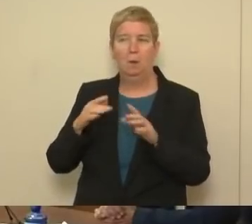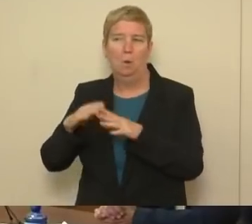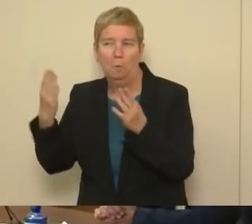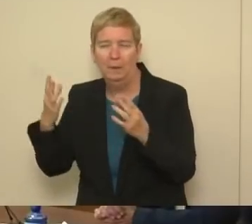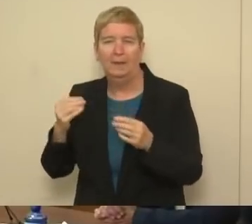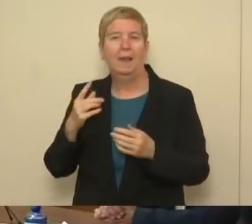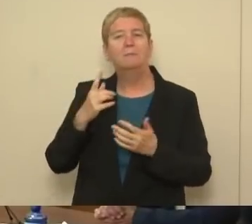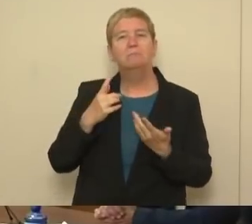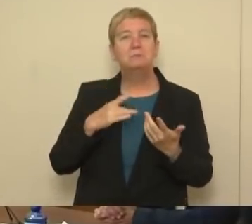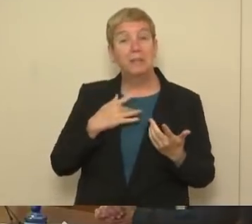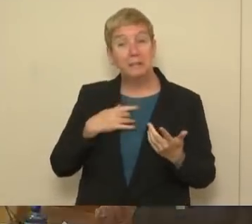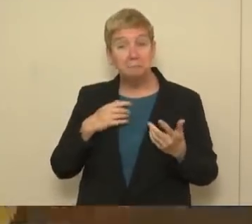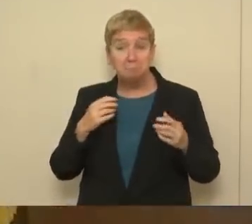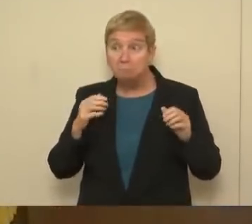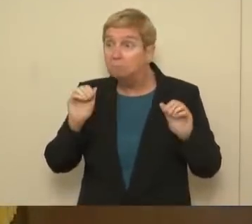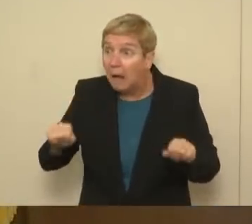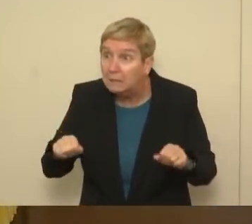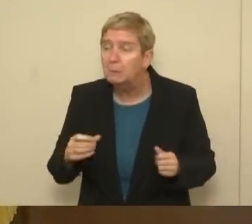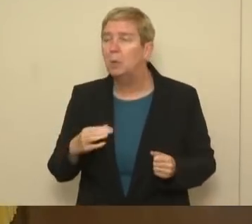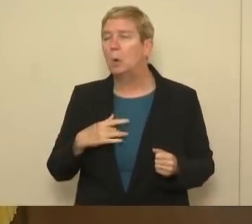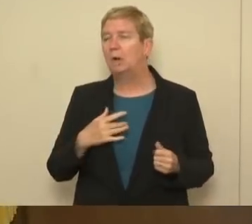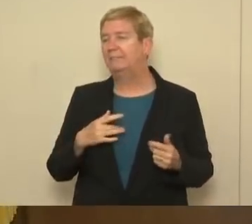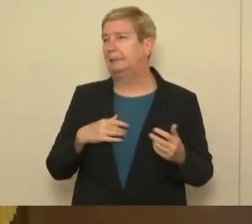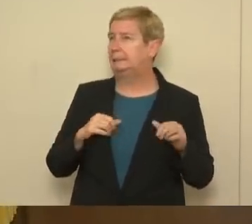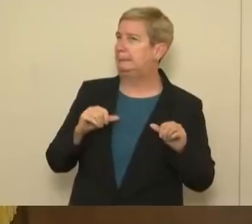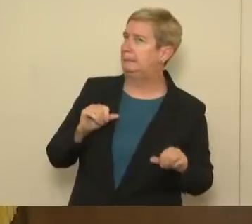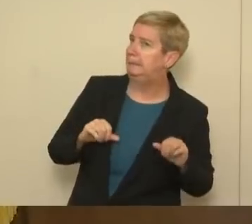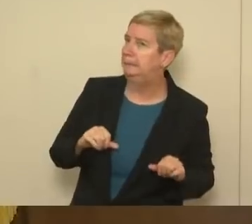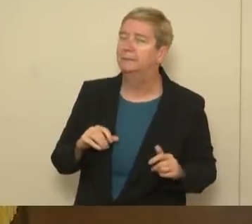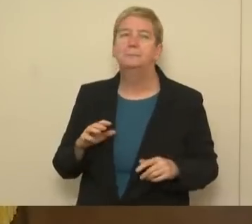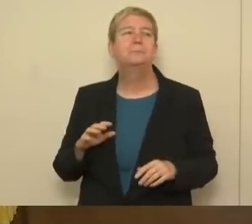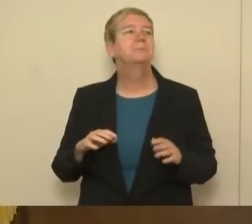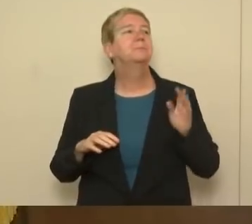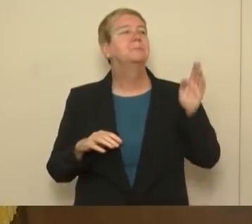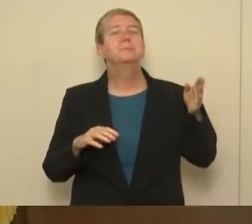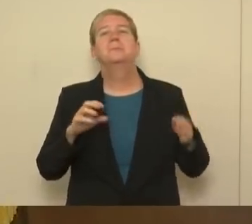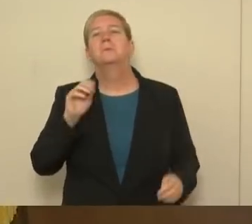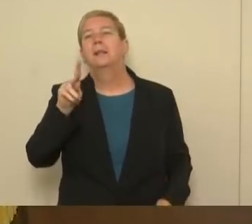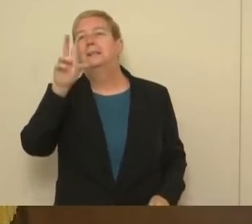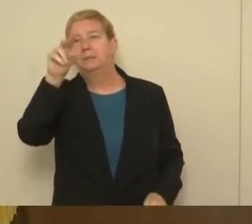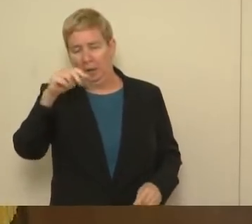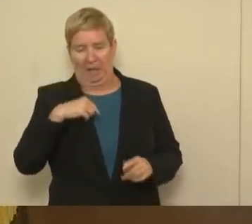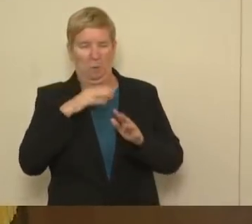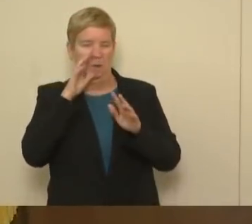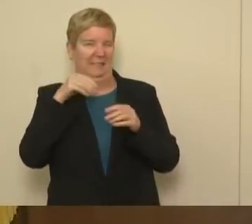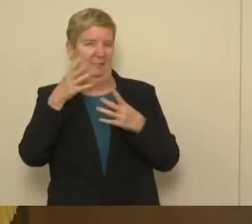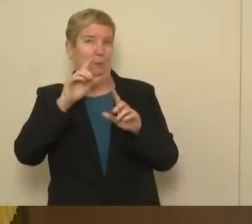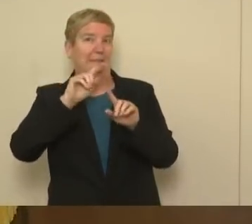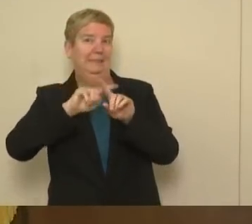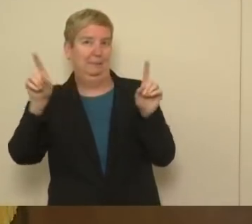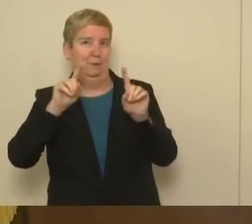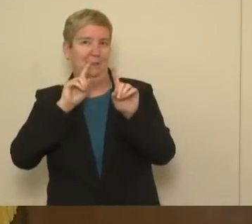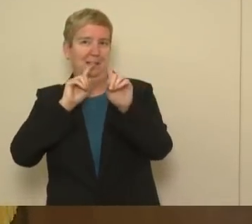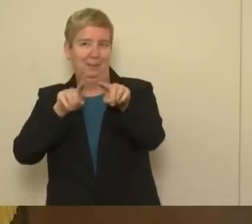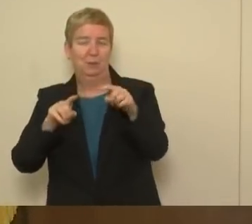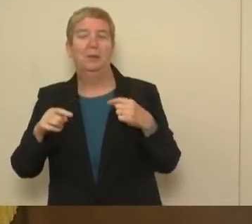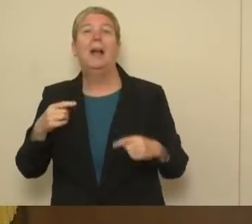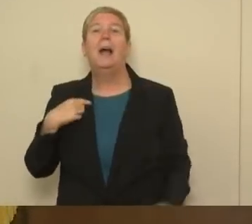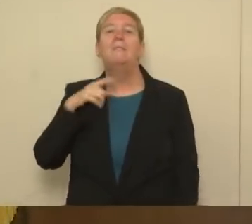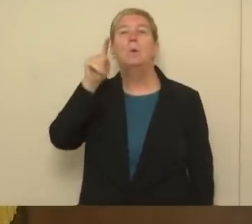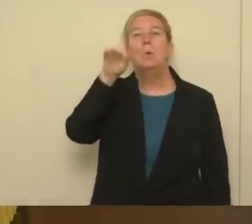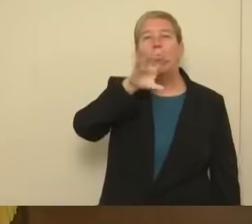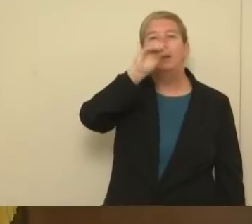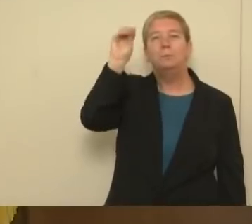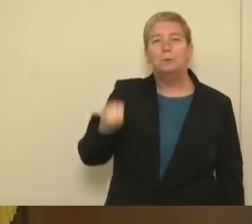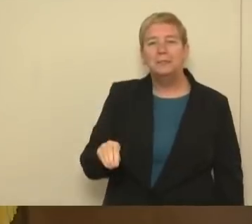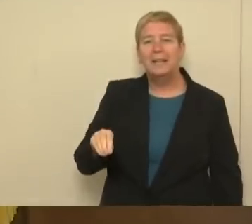is? Thank you. Jens, I'm going to do it a different way. There's 100% chance that I desire to do as